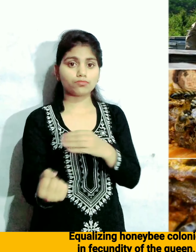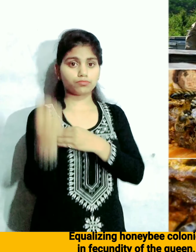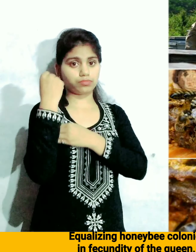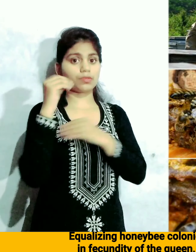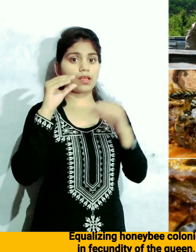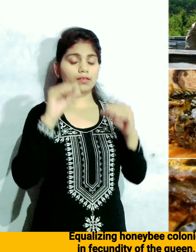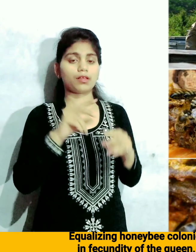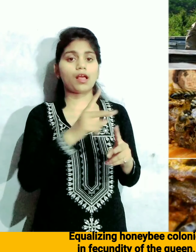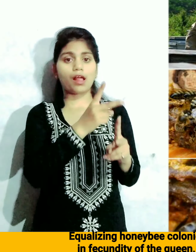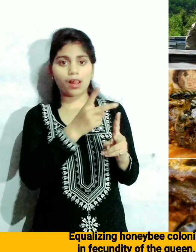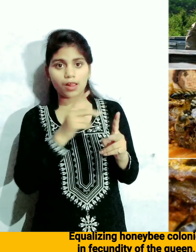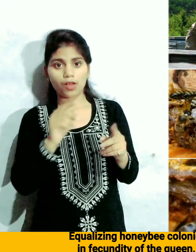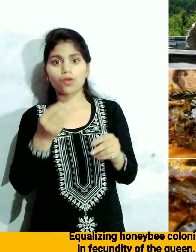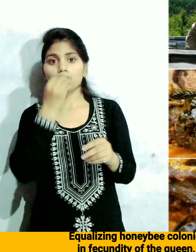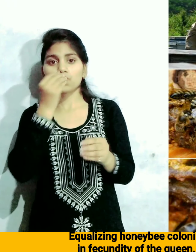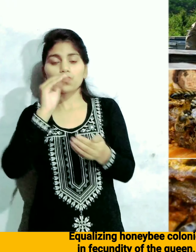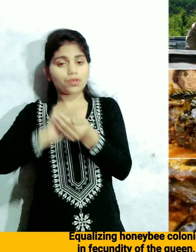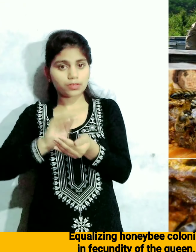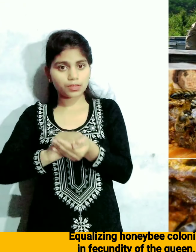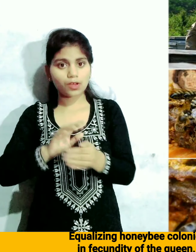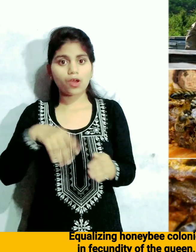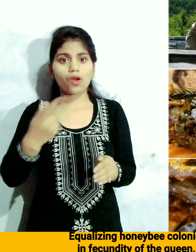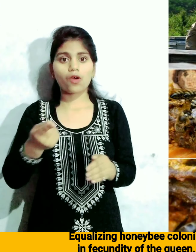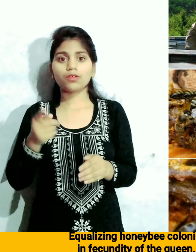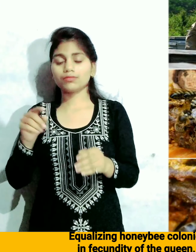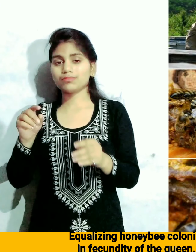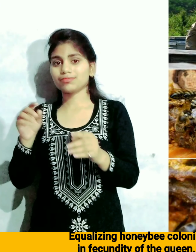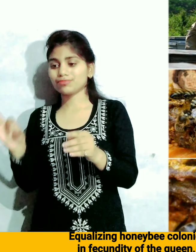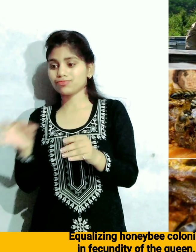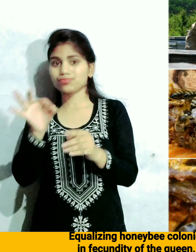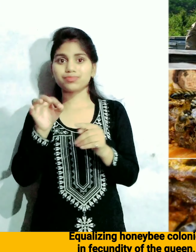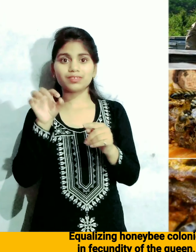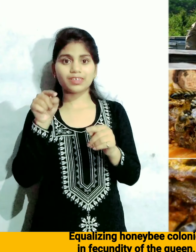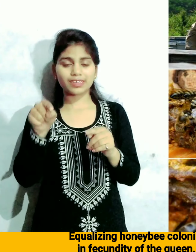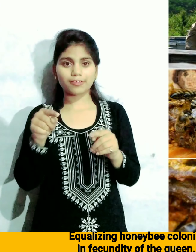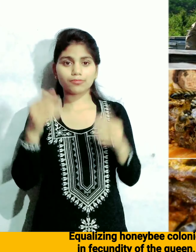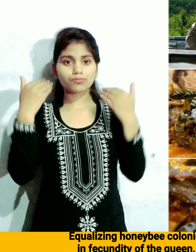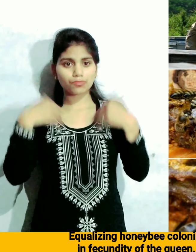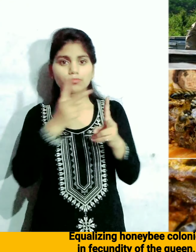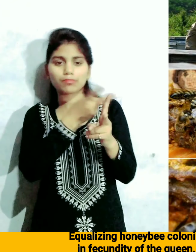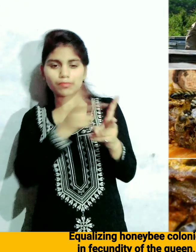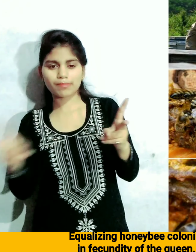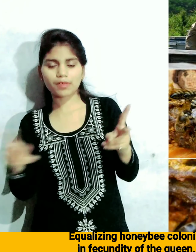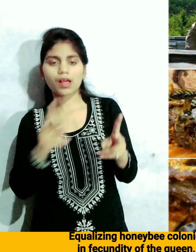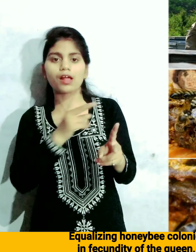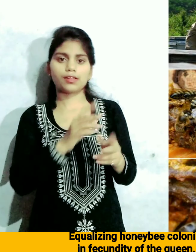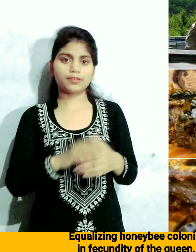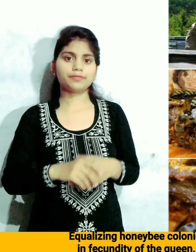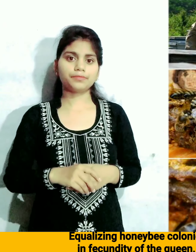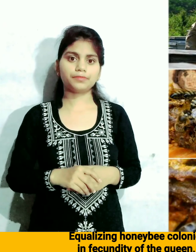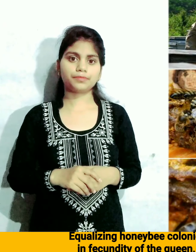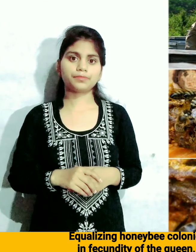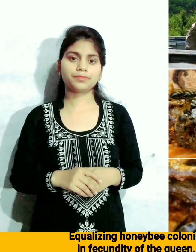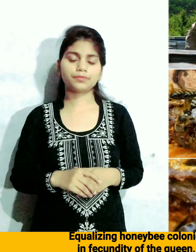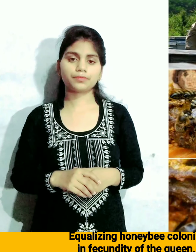reserves, initial colony strength, etc., different requirement of different colonies is